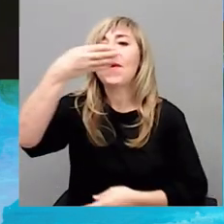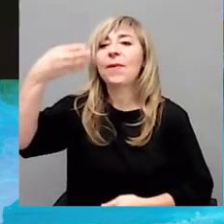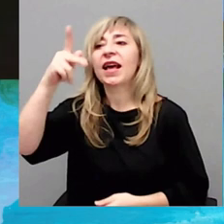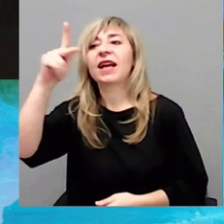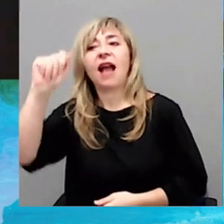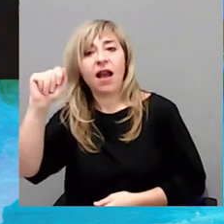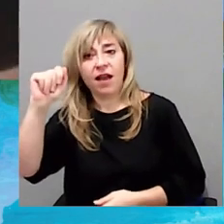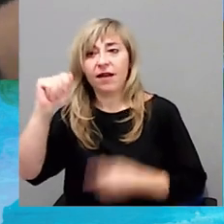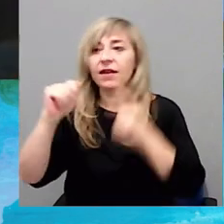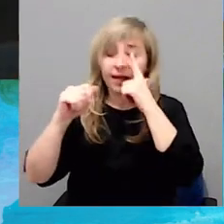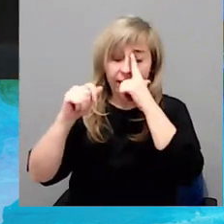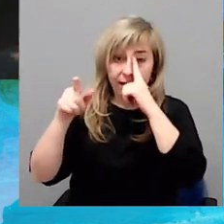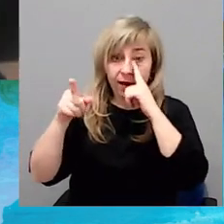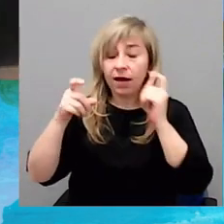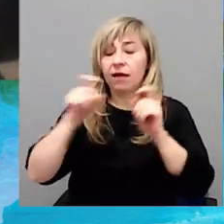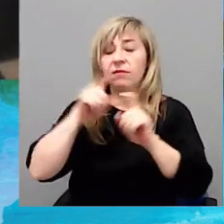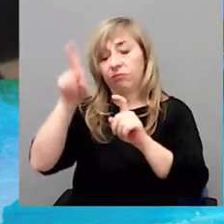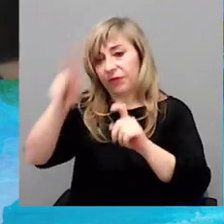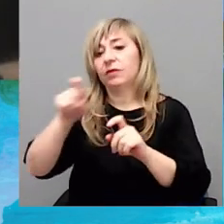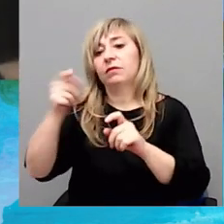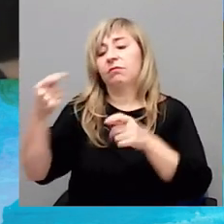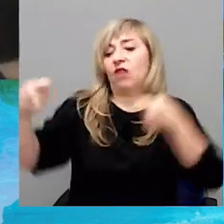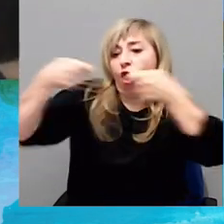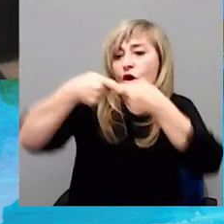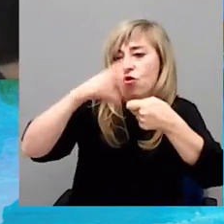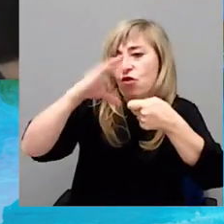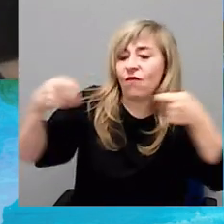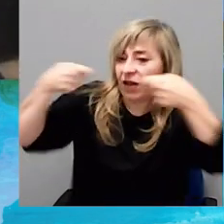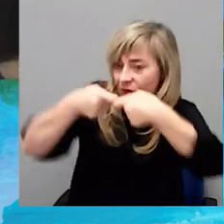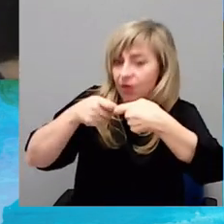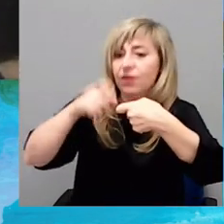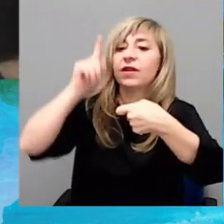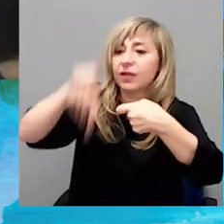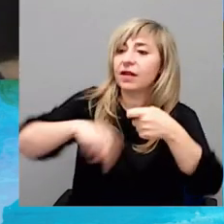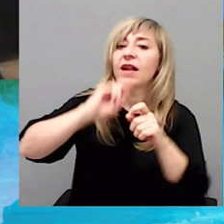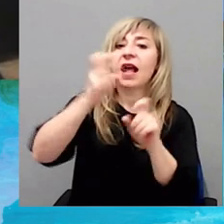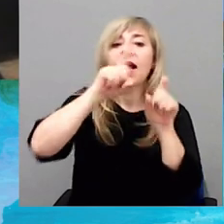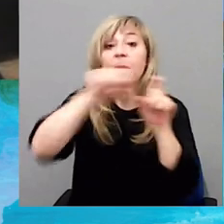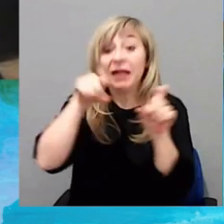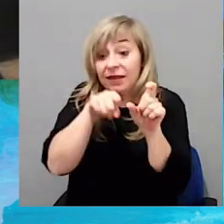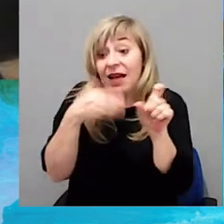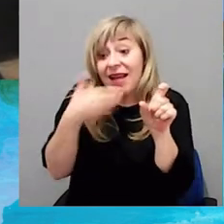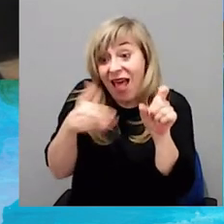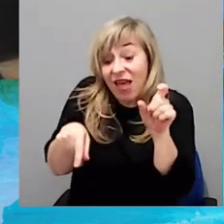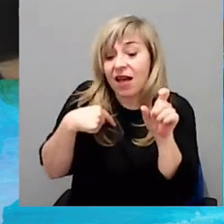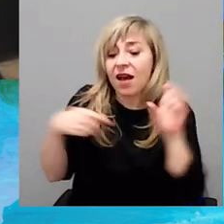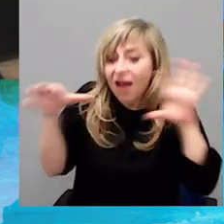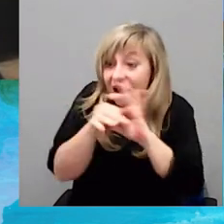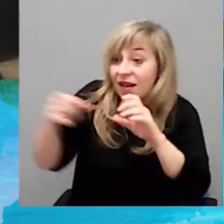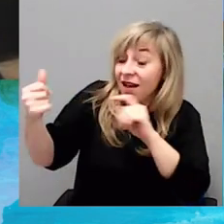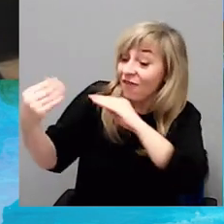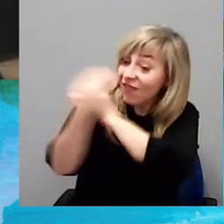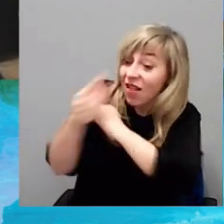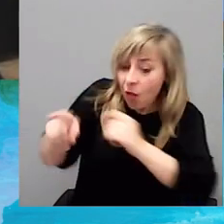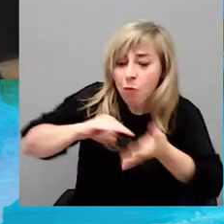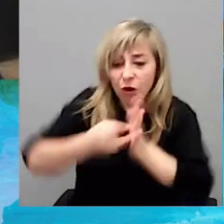co-funded by the Bebeca, this bank foundation, and it's because of them that we are able to